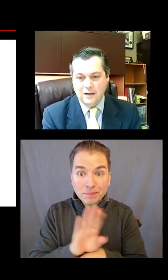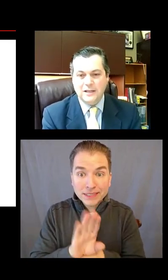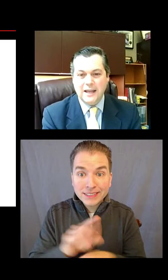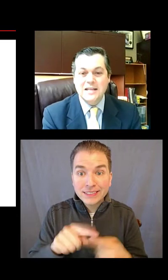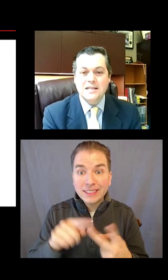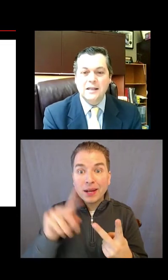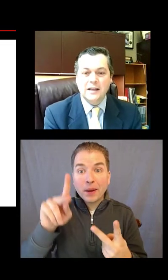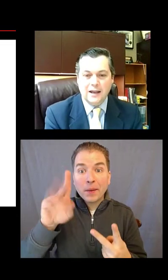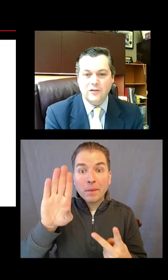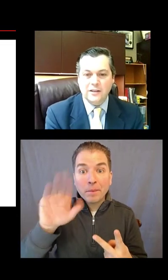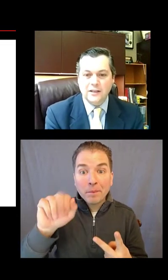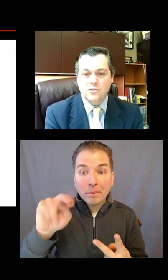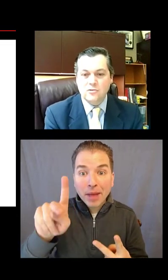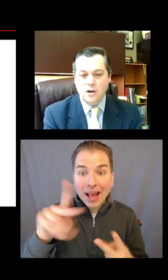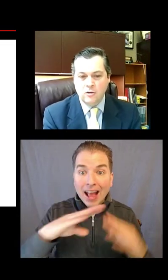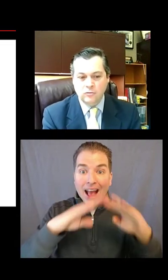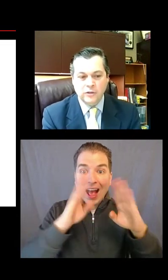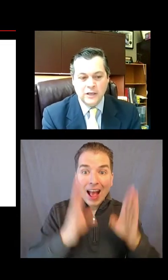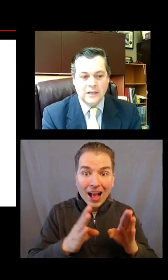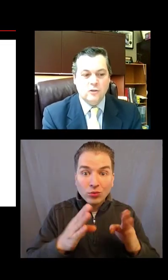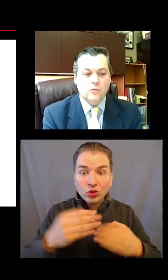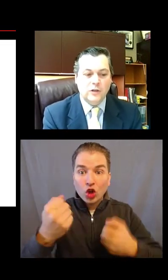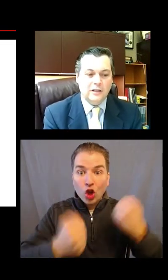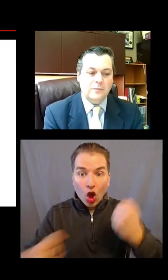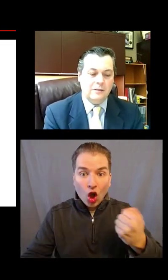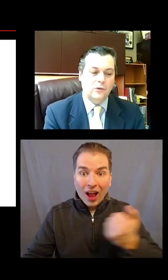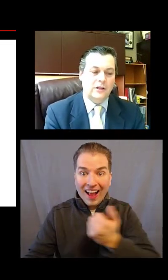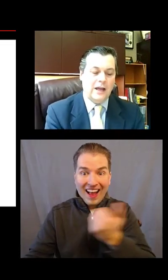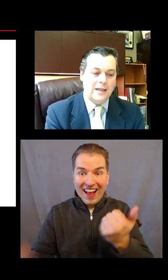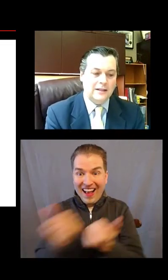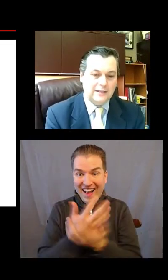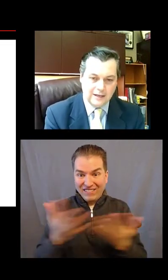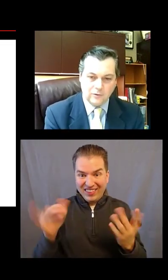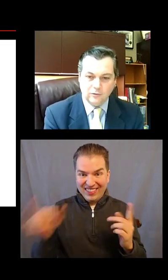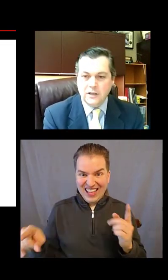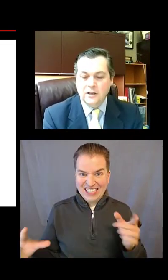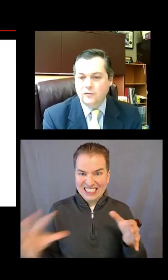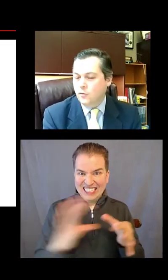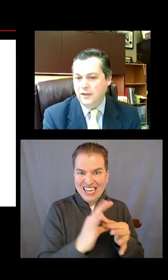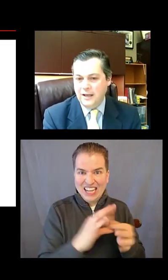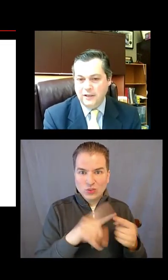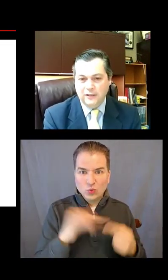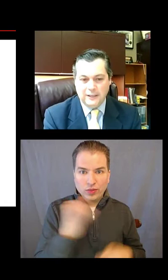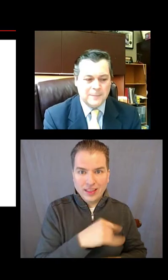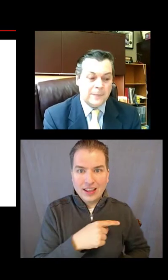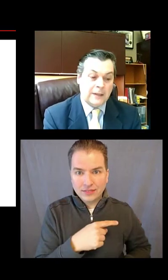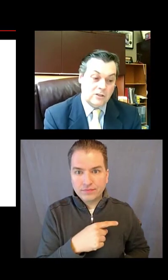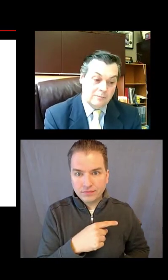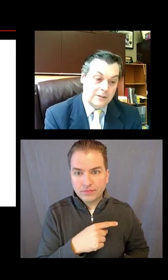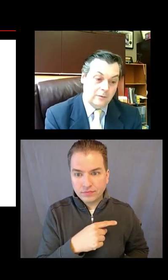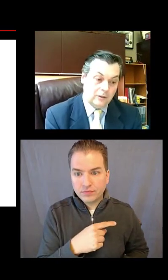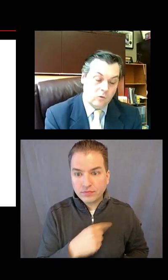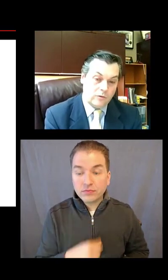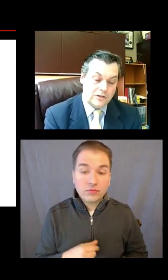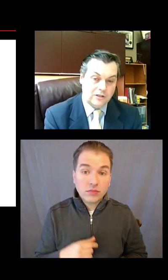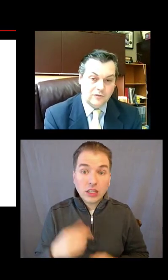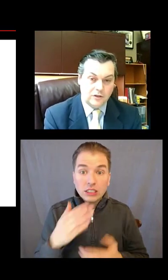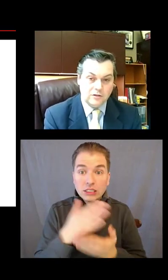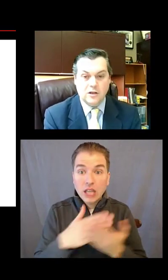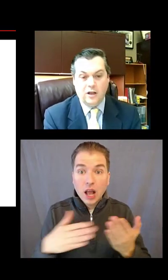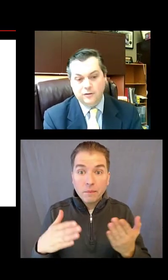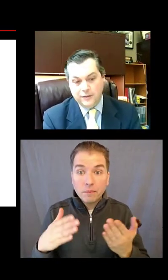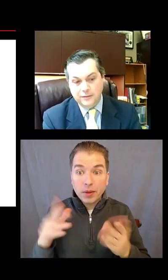bank accounts, anything and everything you own has really been put on the table for the liability. Some people are more